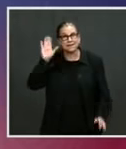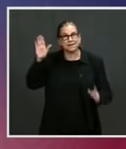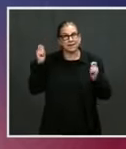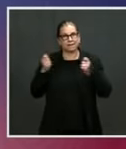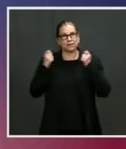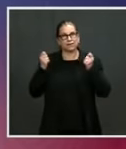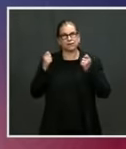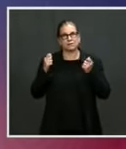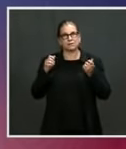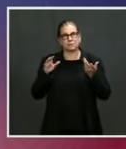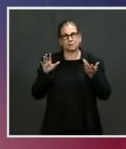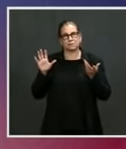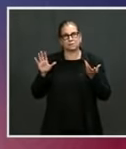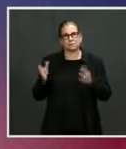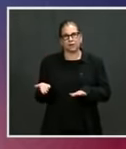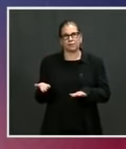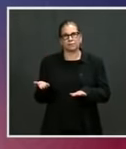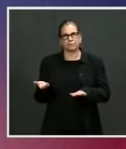and it's